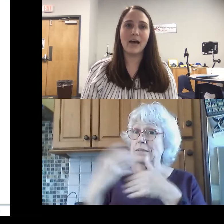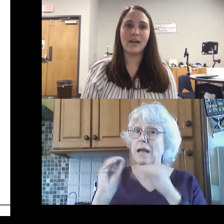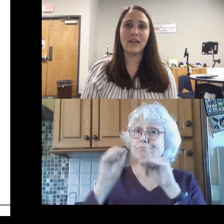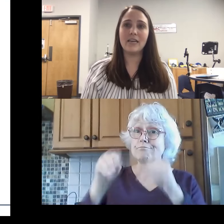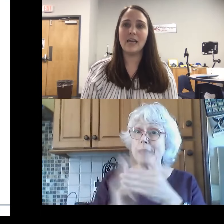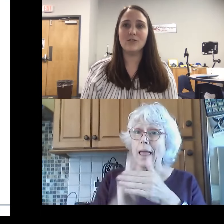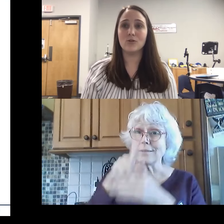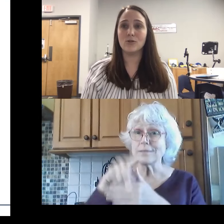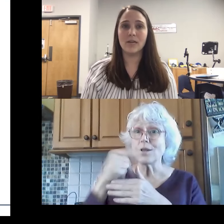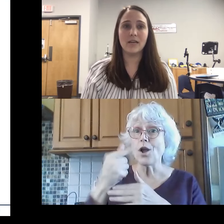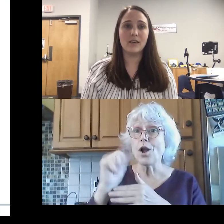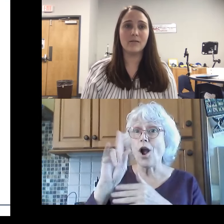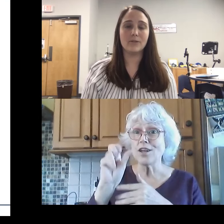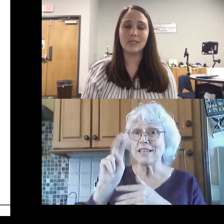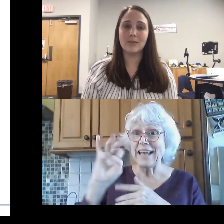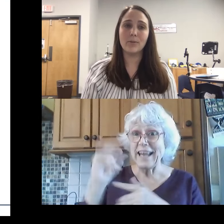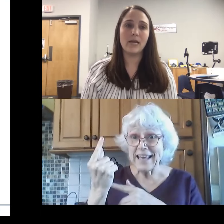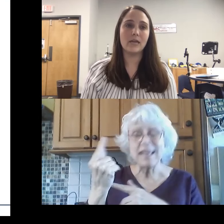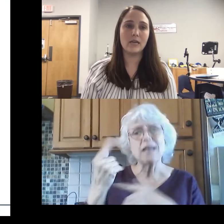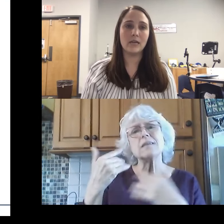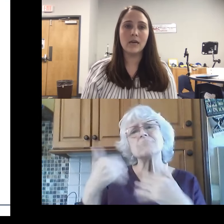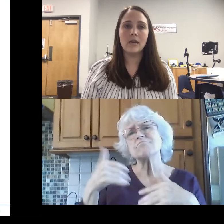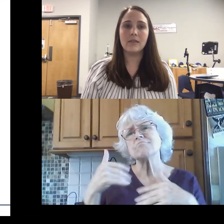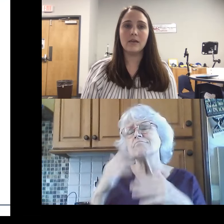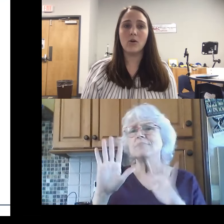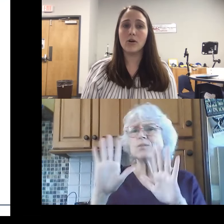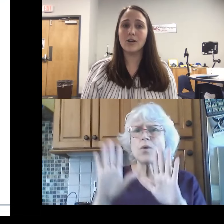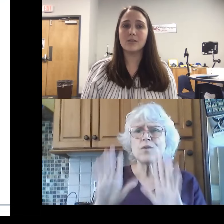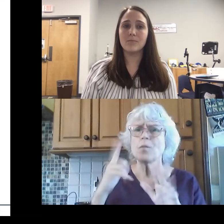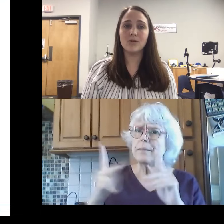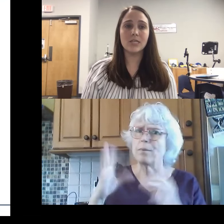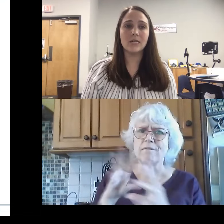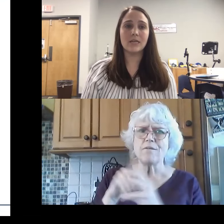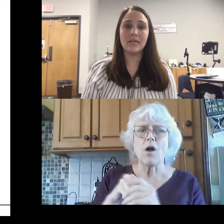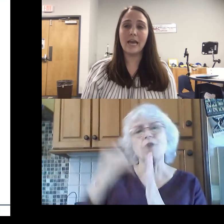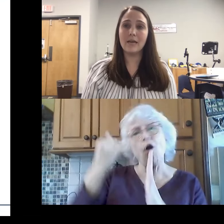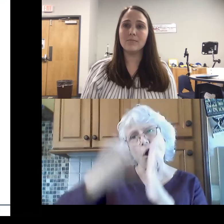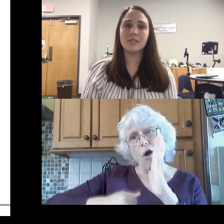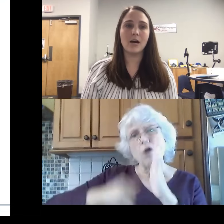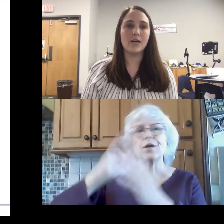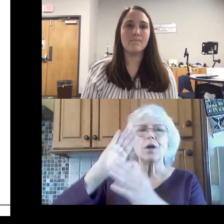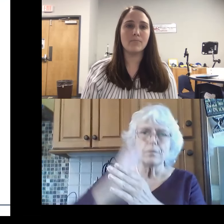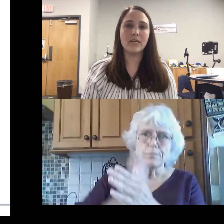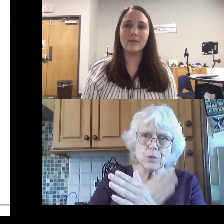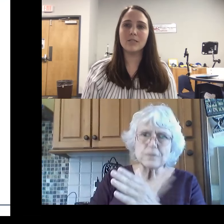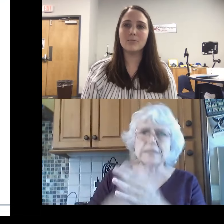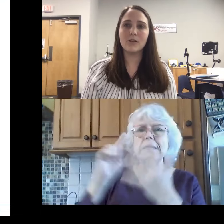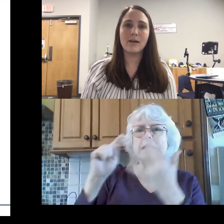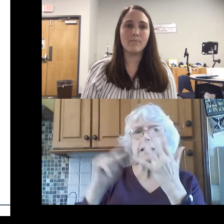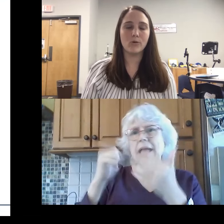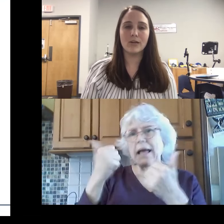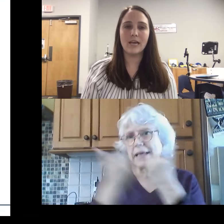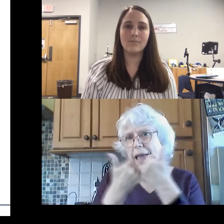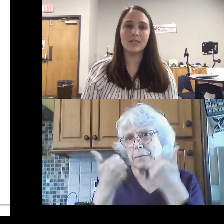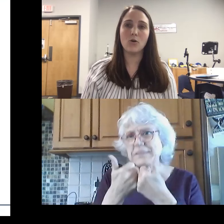that any age group can participate in. Then art, music and games. The games is more